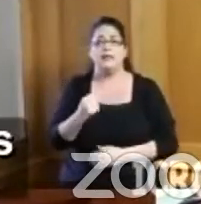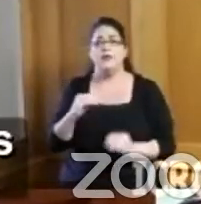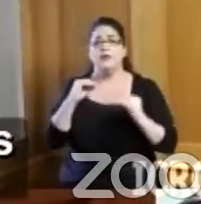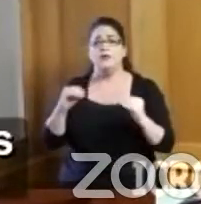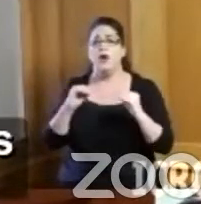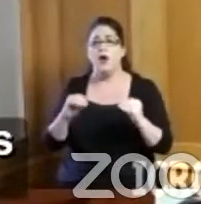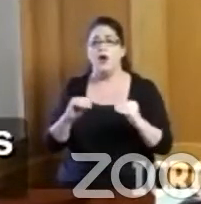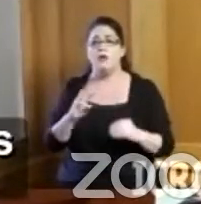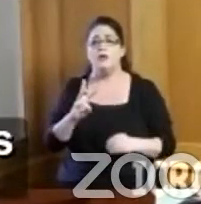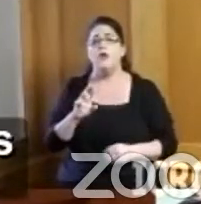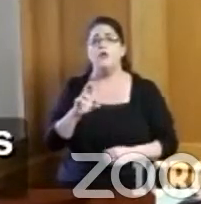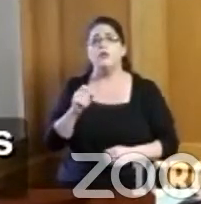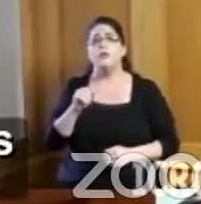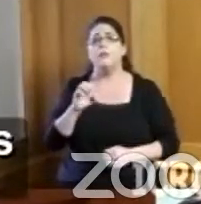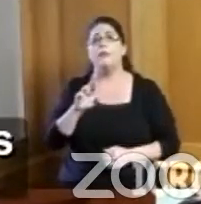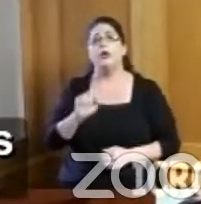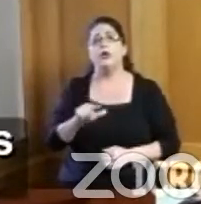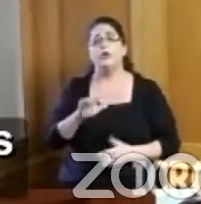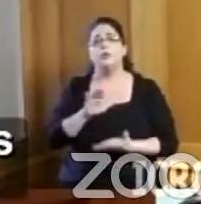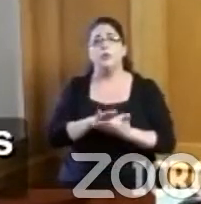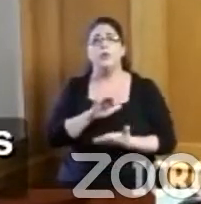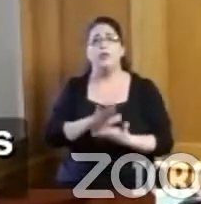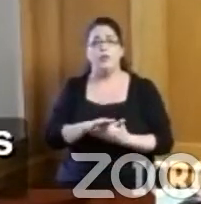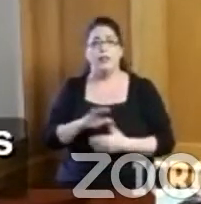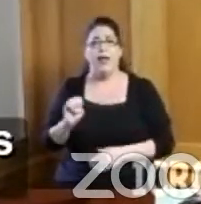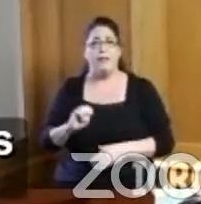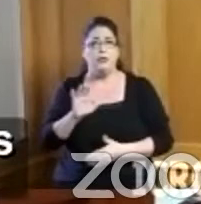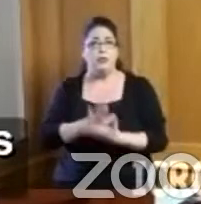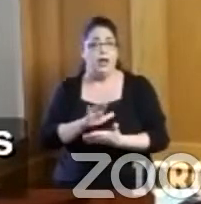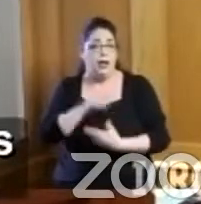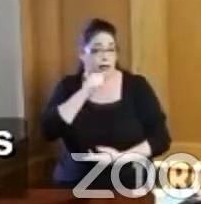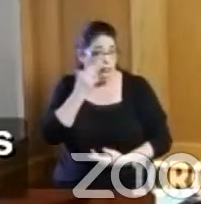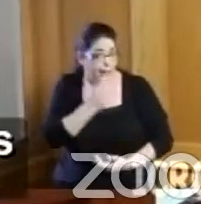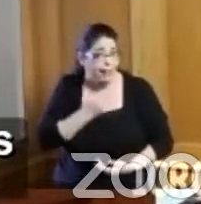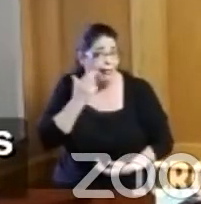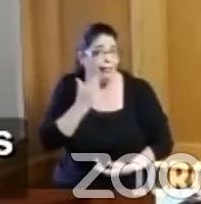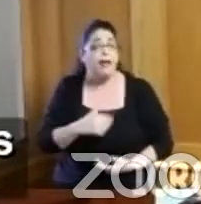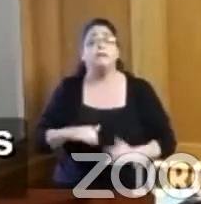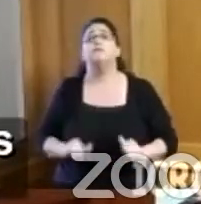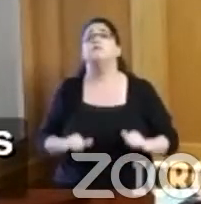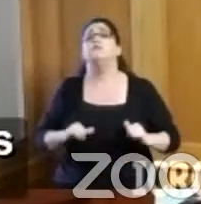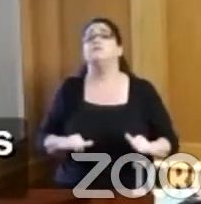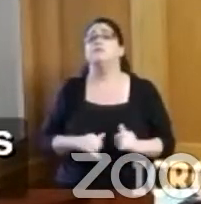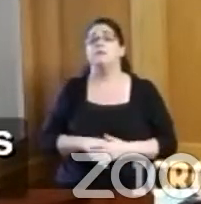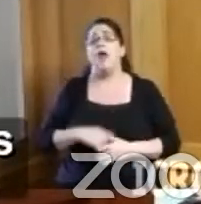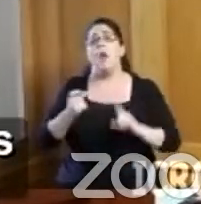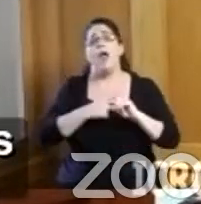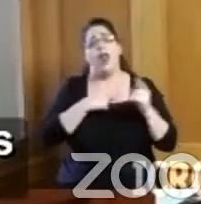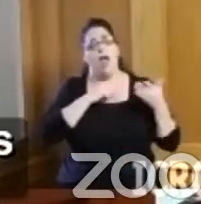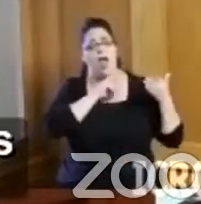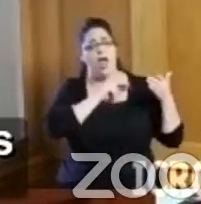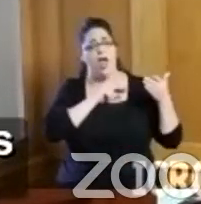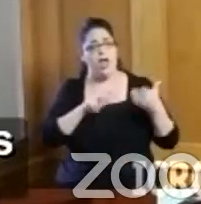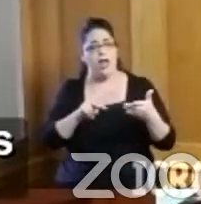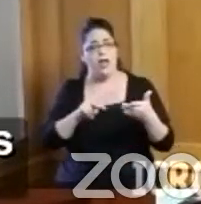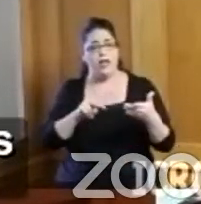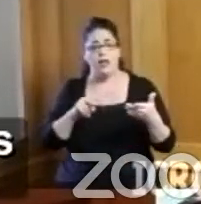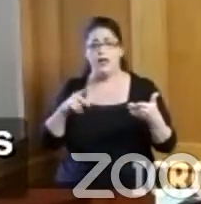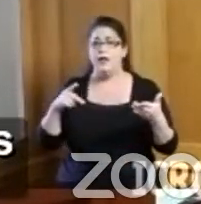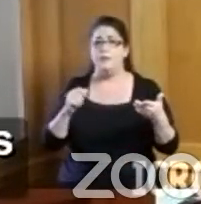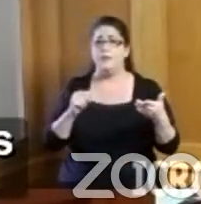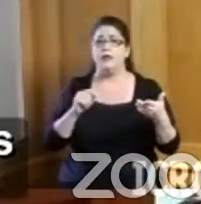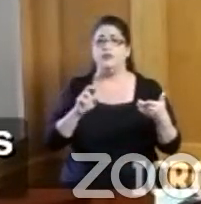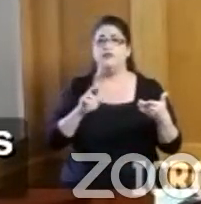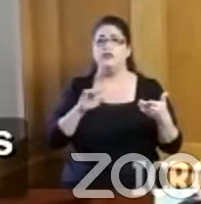Rothenberg School. I went to Rothenberg Elementary too. So I didn't know that, did a little homework. But as I was reading along,